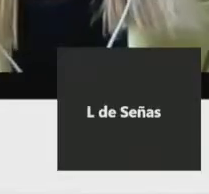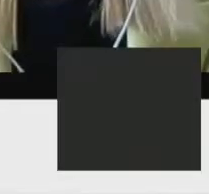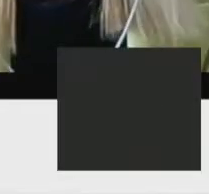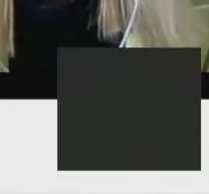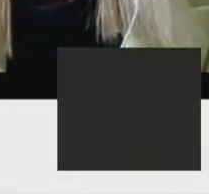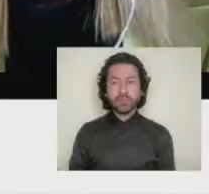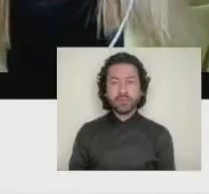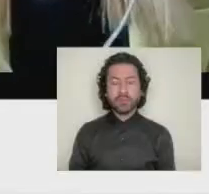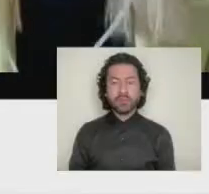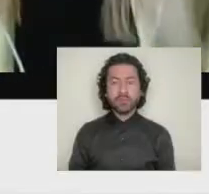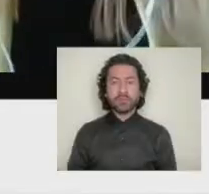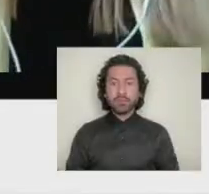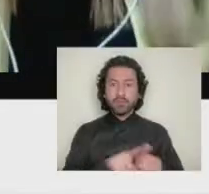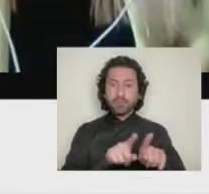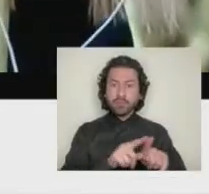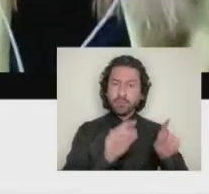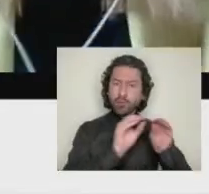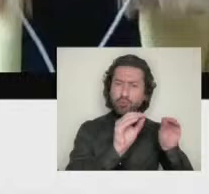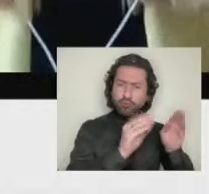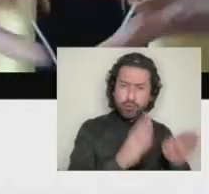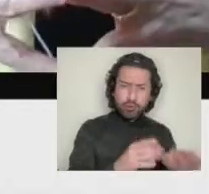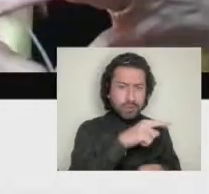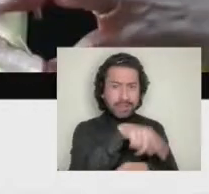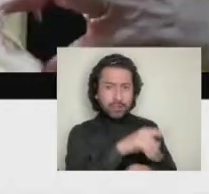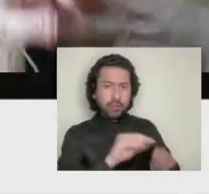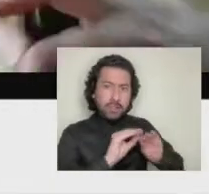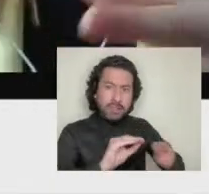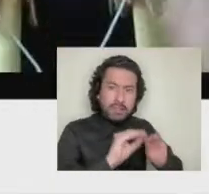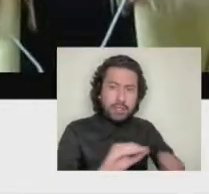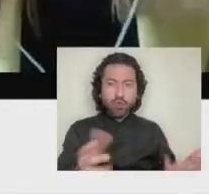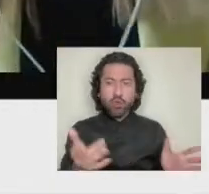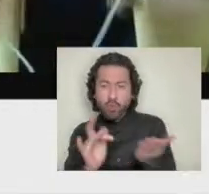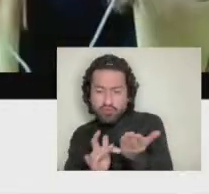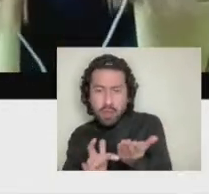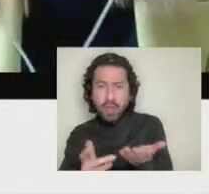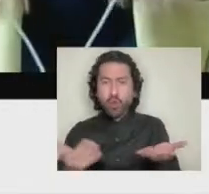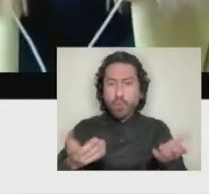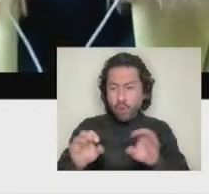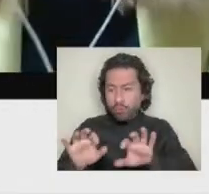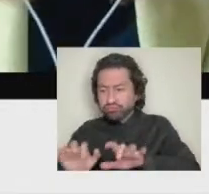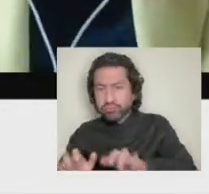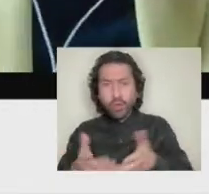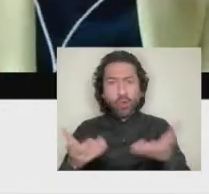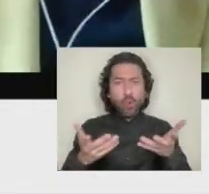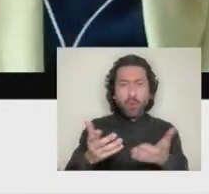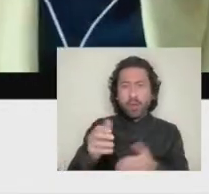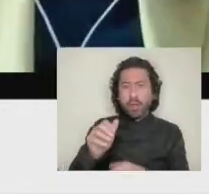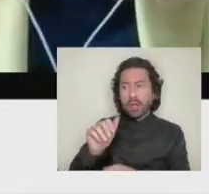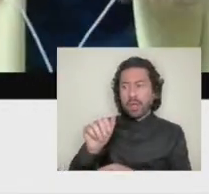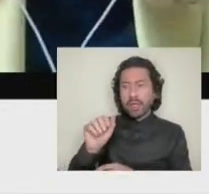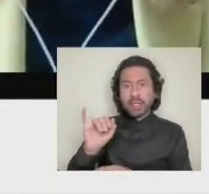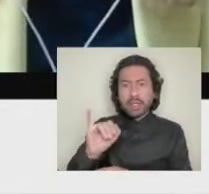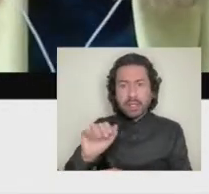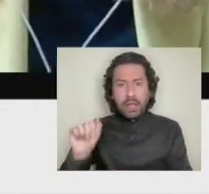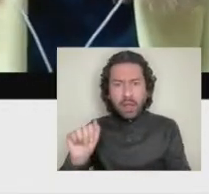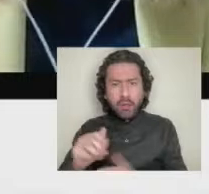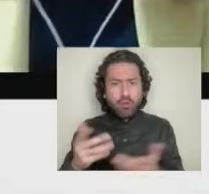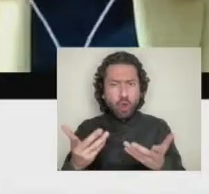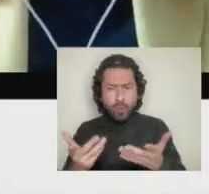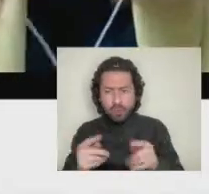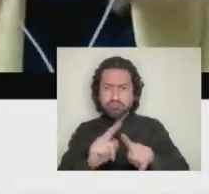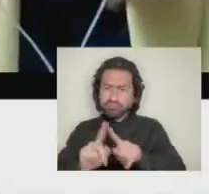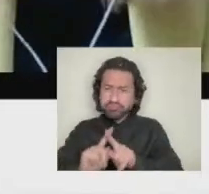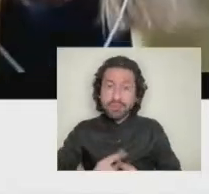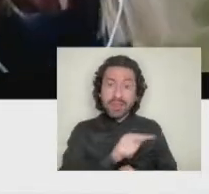teacher training, uh, media and digital culture,